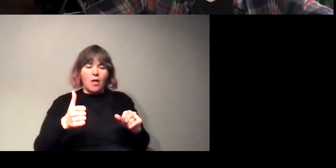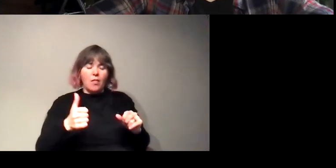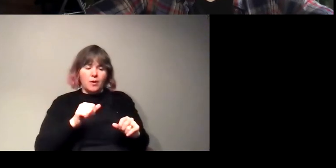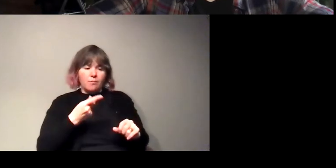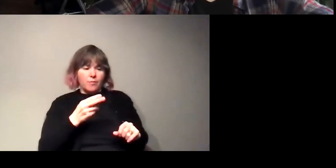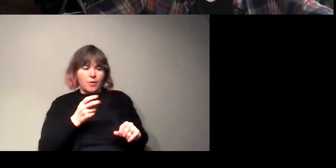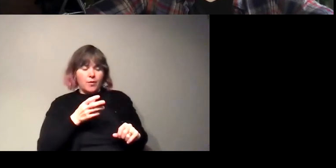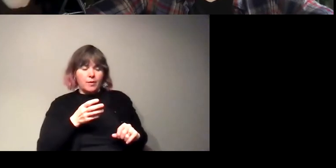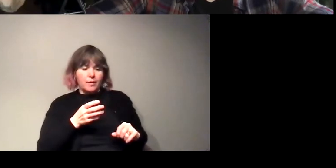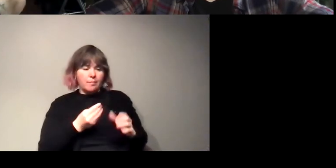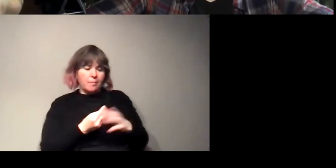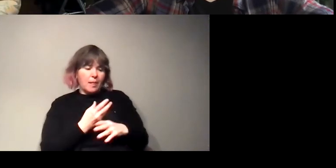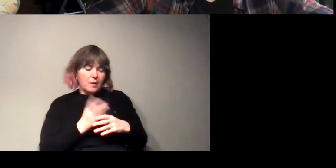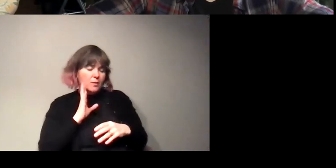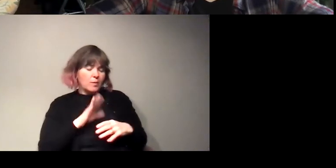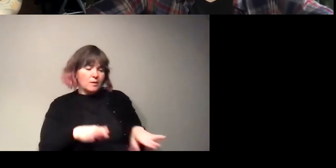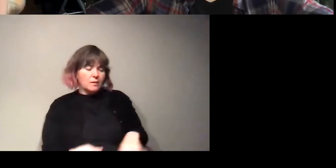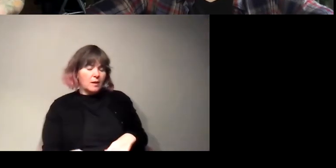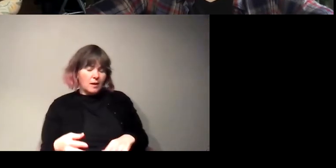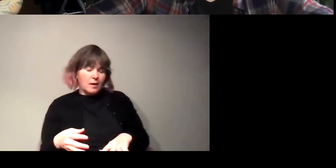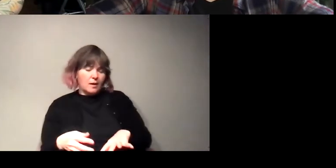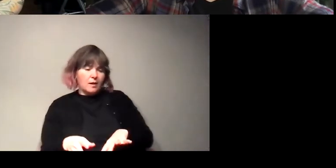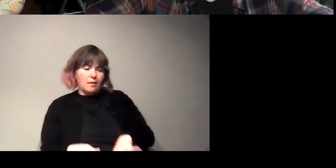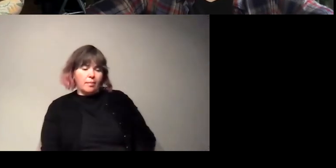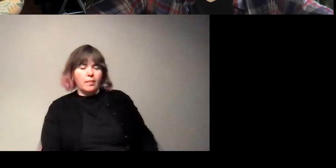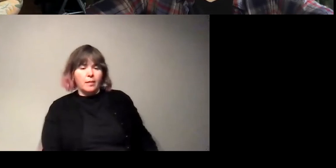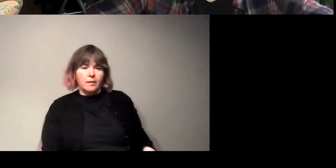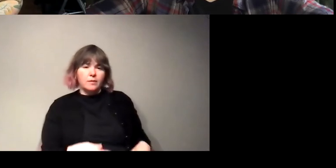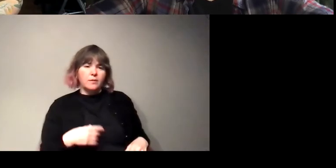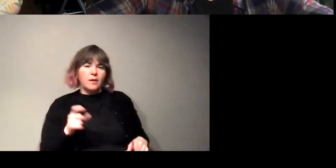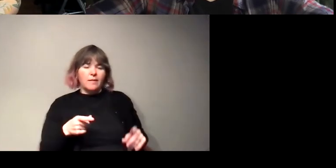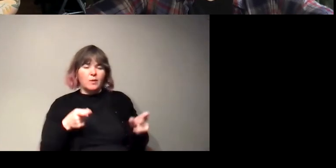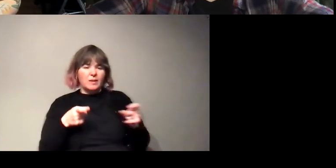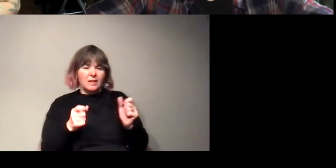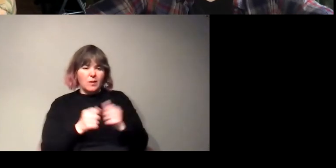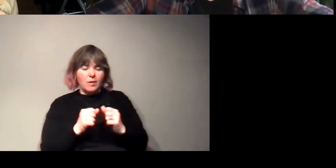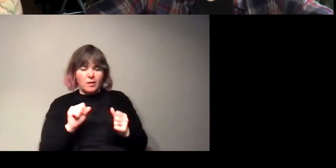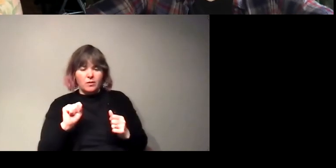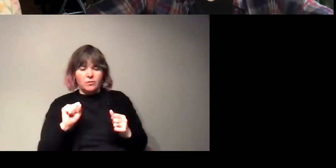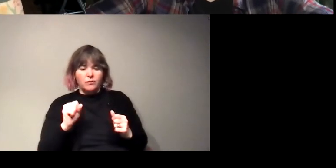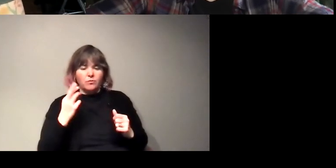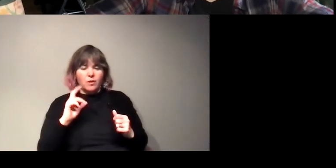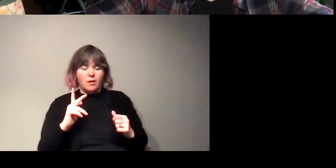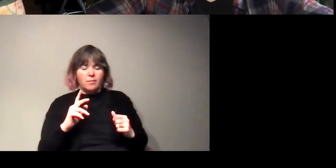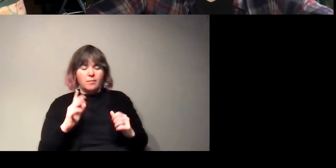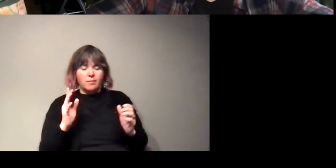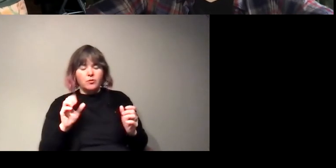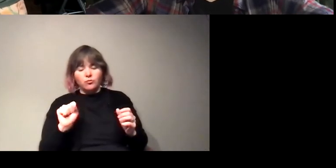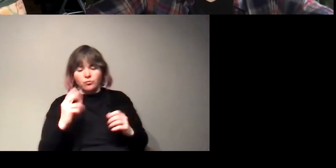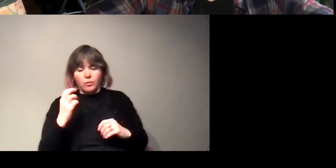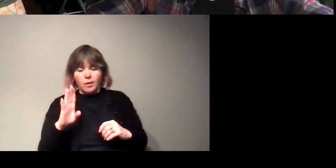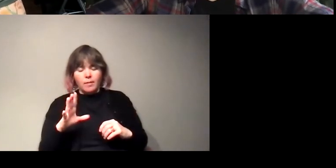So a lot of prairie management is all about dealing with these shrubs and little trees, and fire